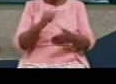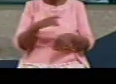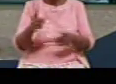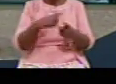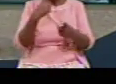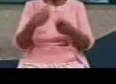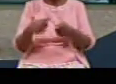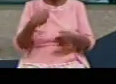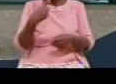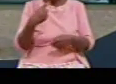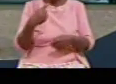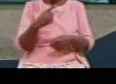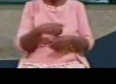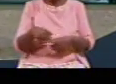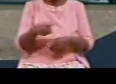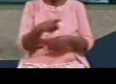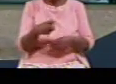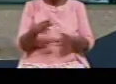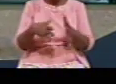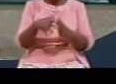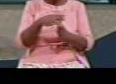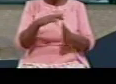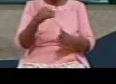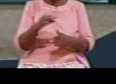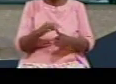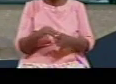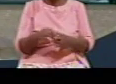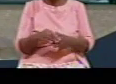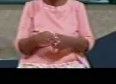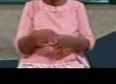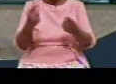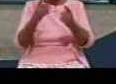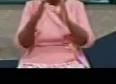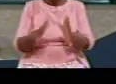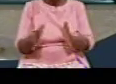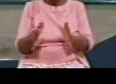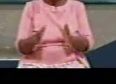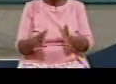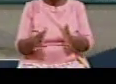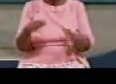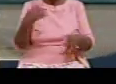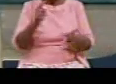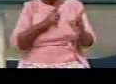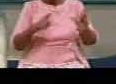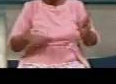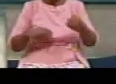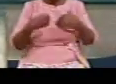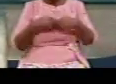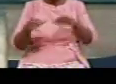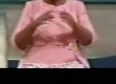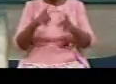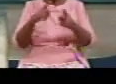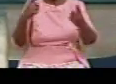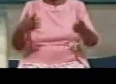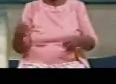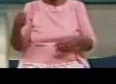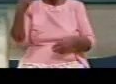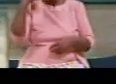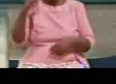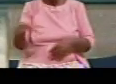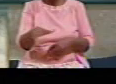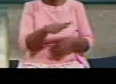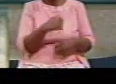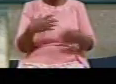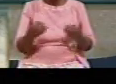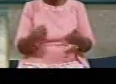said they, among the heathen, the Lord has done great things for them. In verse 3,